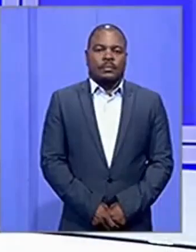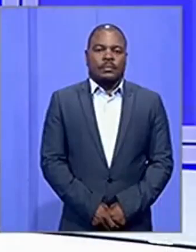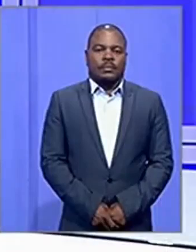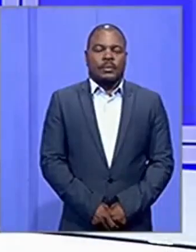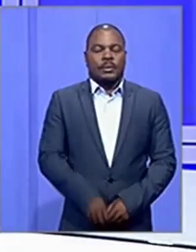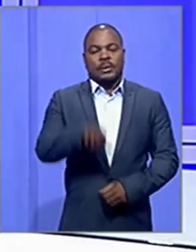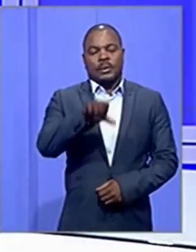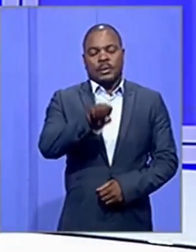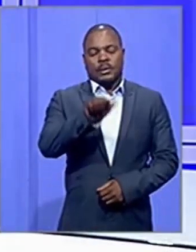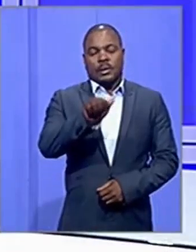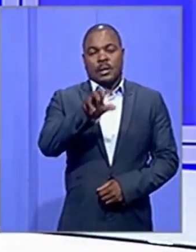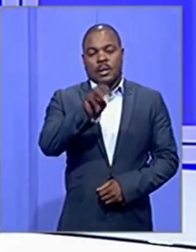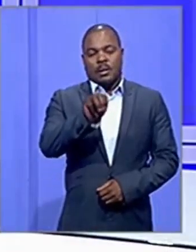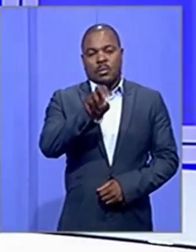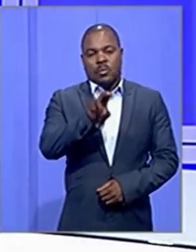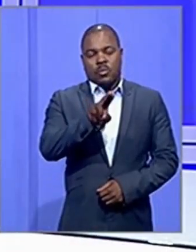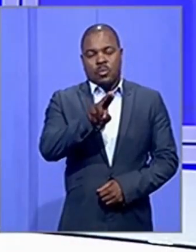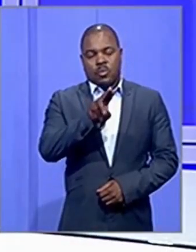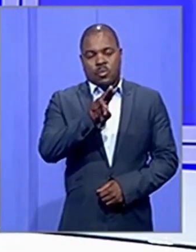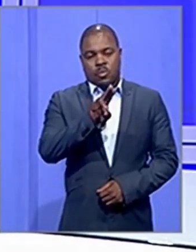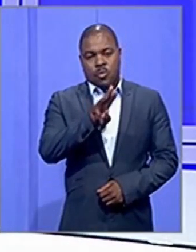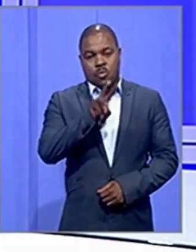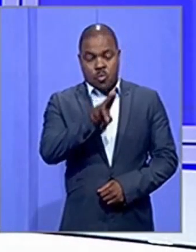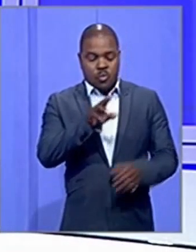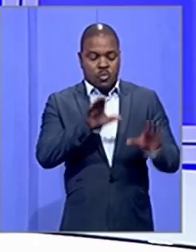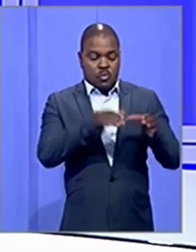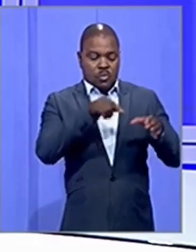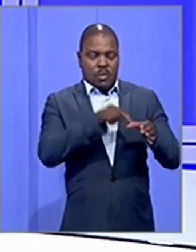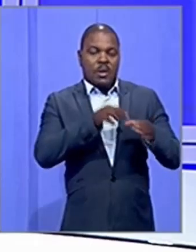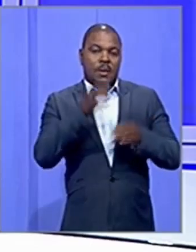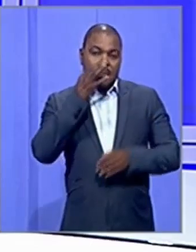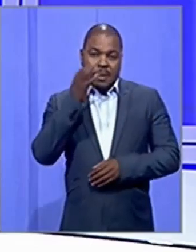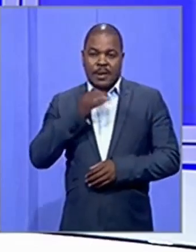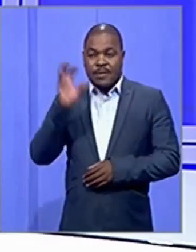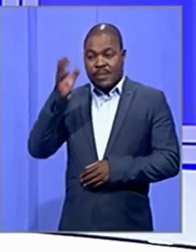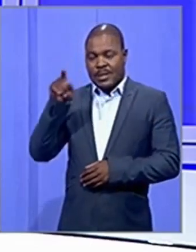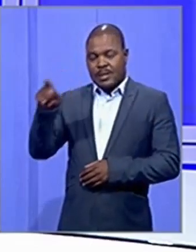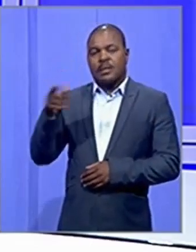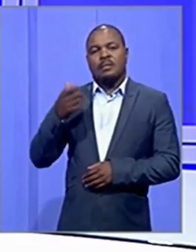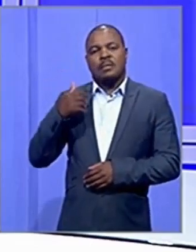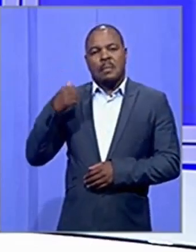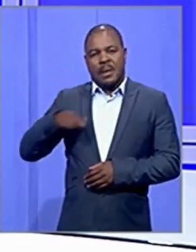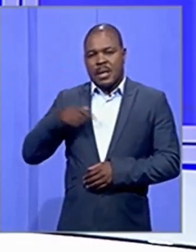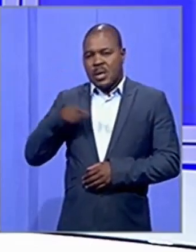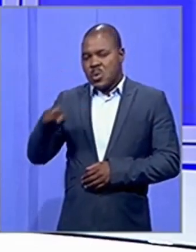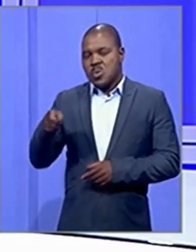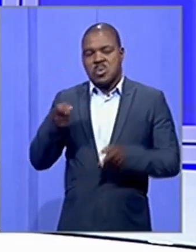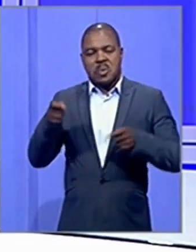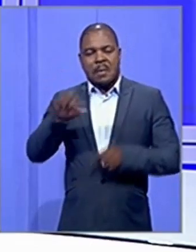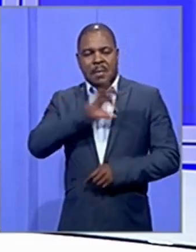mokgatlo wa basebetsi wa SAMU o hlalosa meyara matjhabeng Free State Thando Xolo Khalipa ka gore ke musanosi